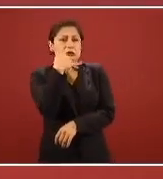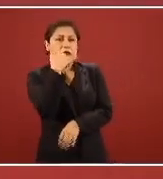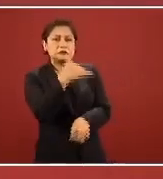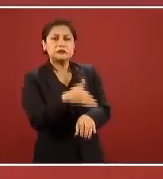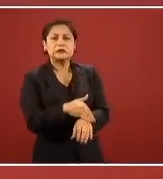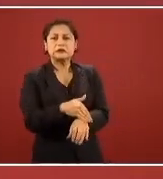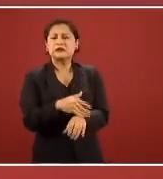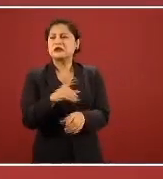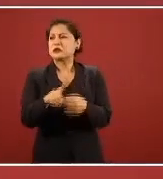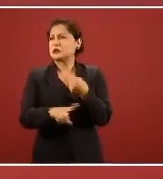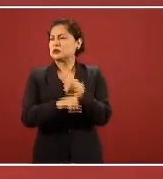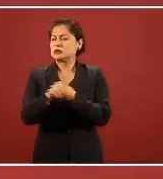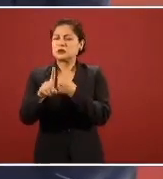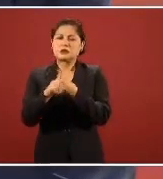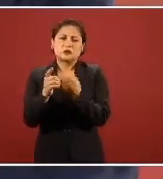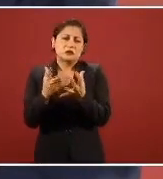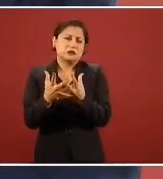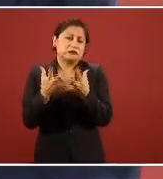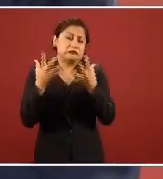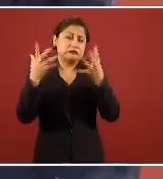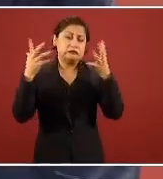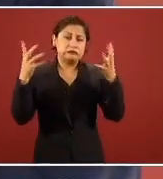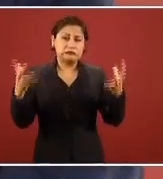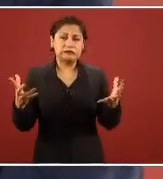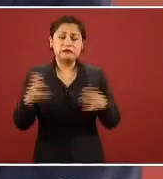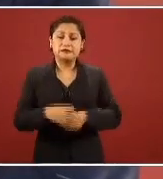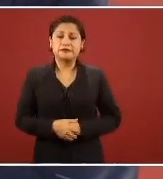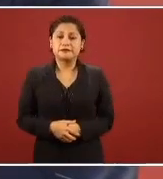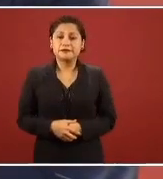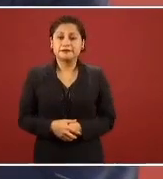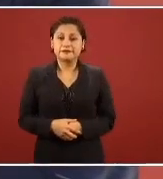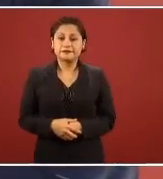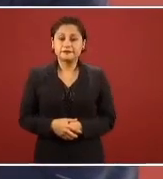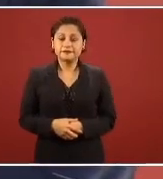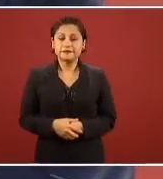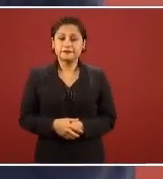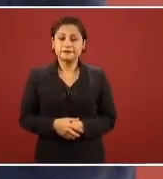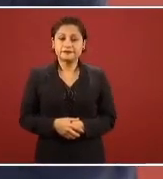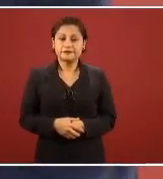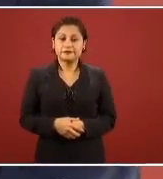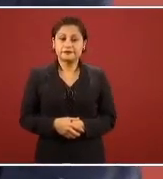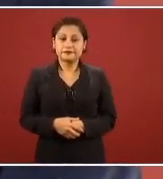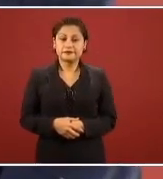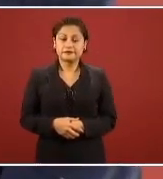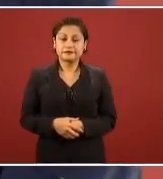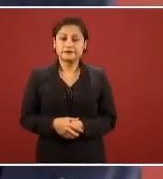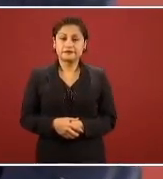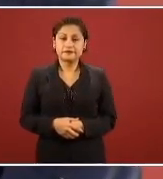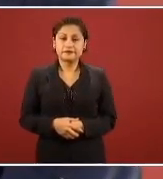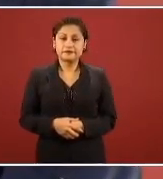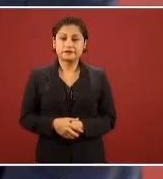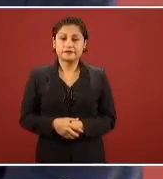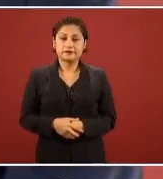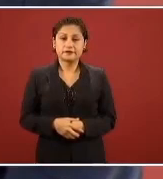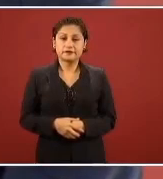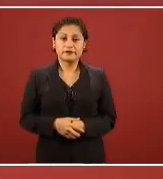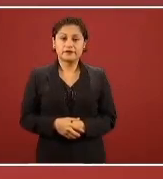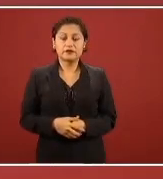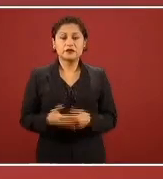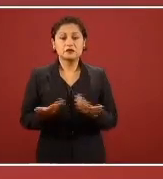via corruption. Y se llegaron a sentir algunos. And some of them began to